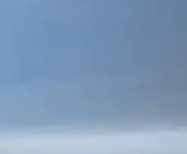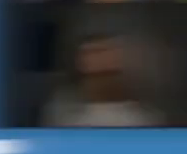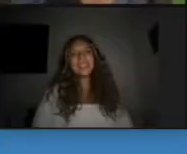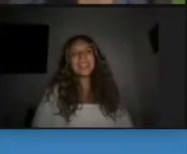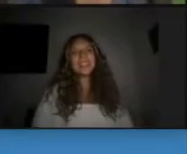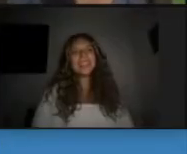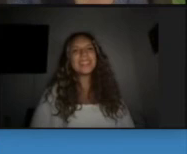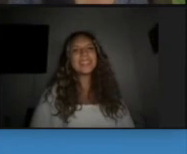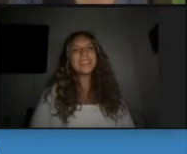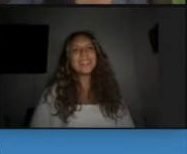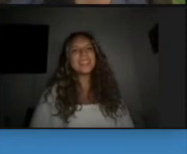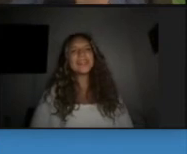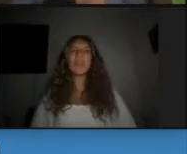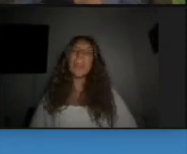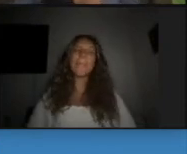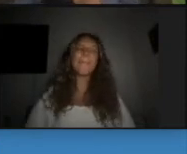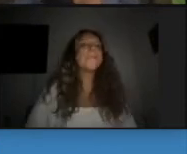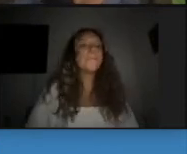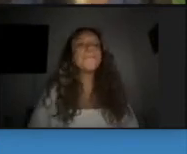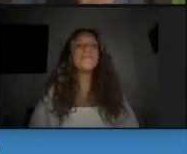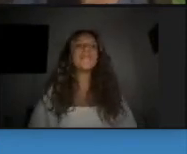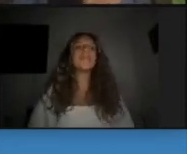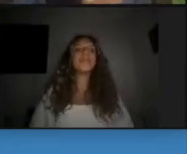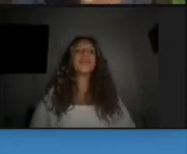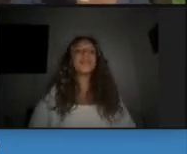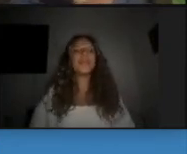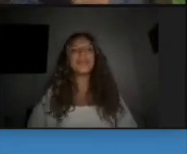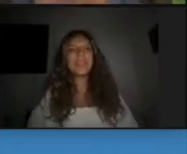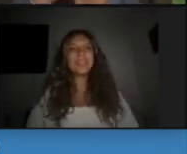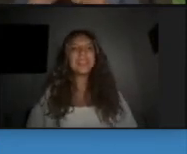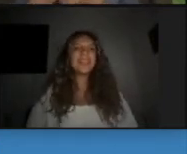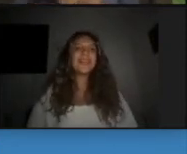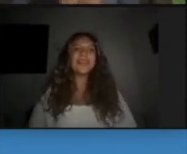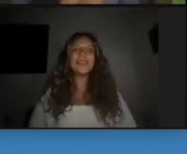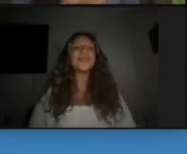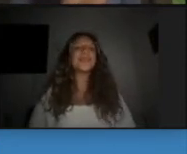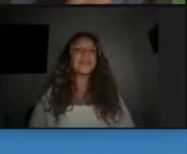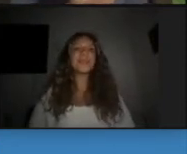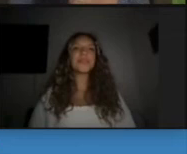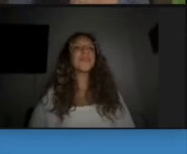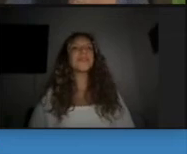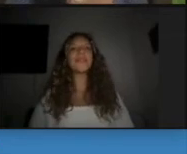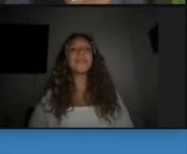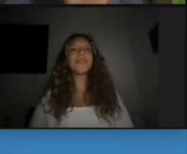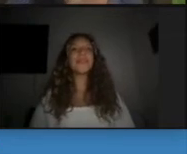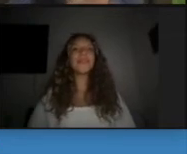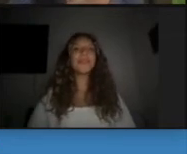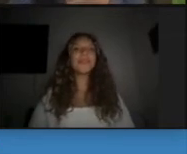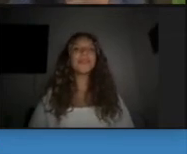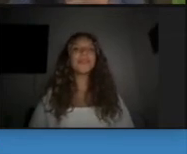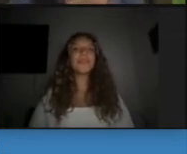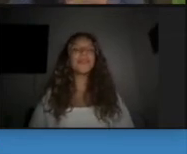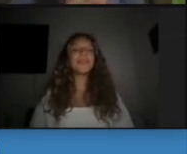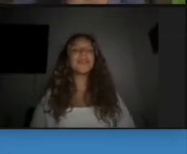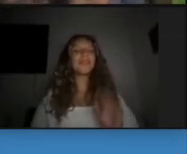thank you jay delicious and alessandro now we will have a teacher farewell read by the one the